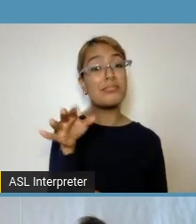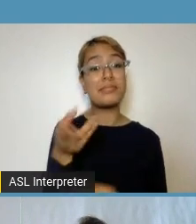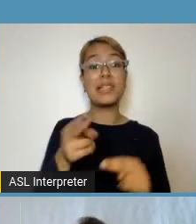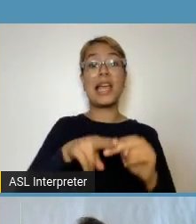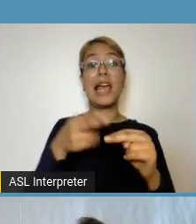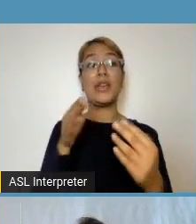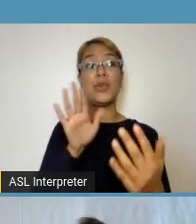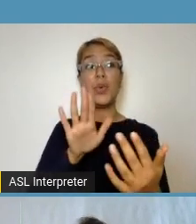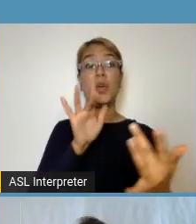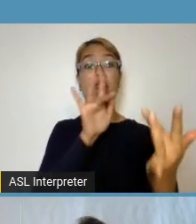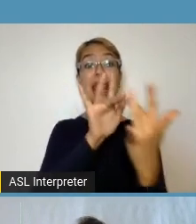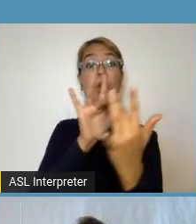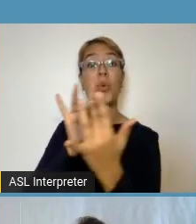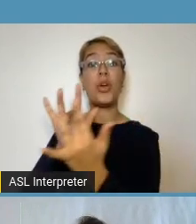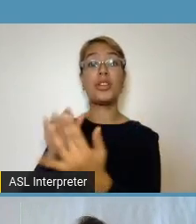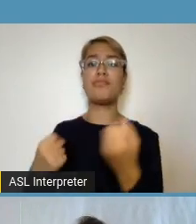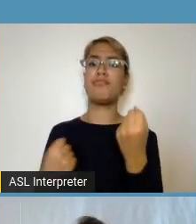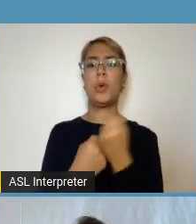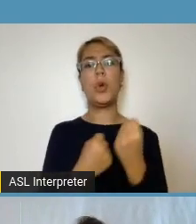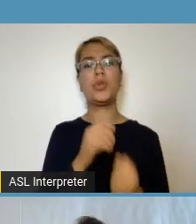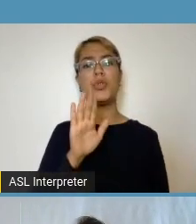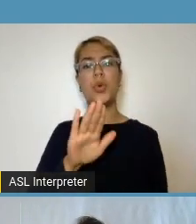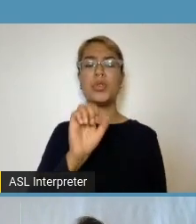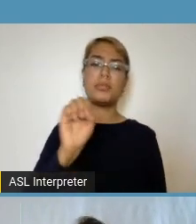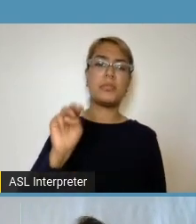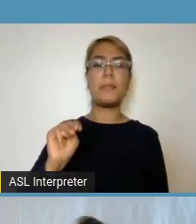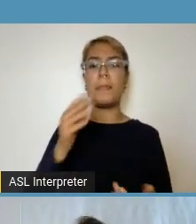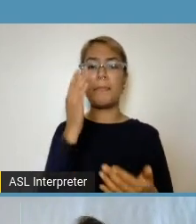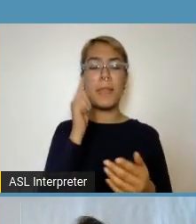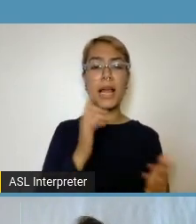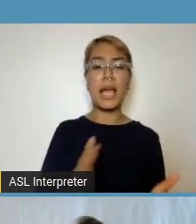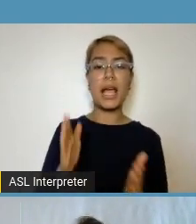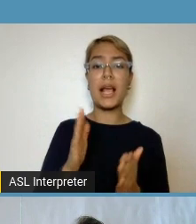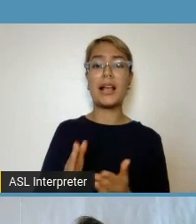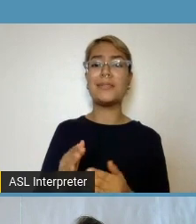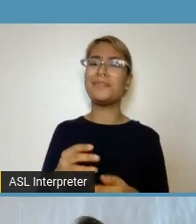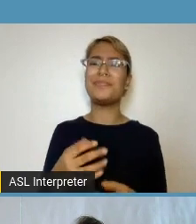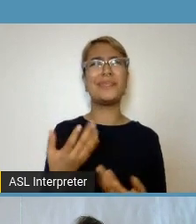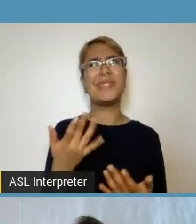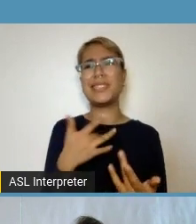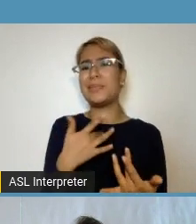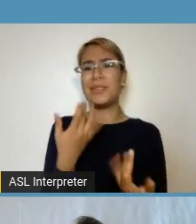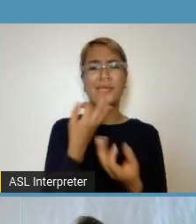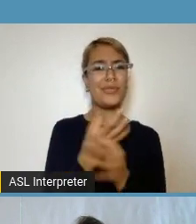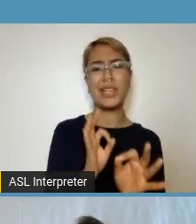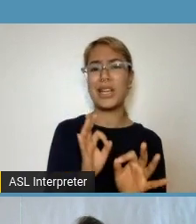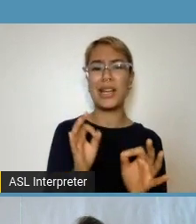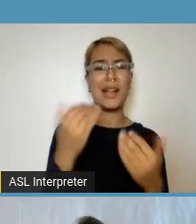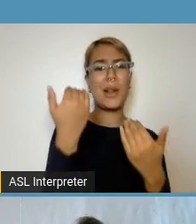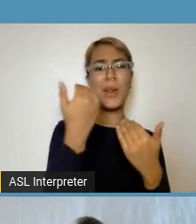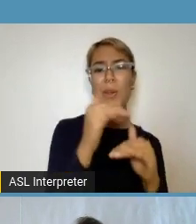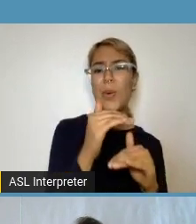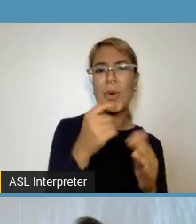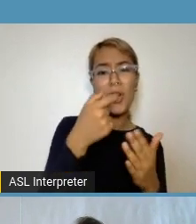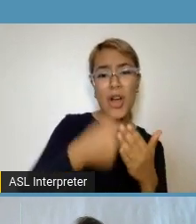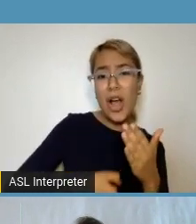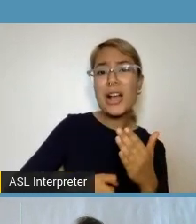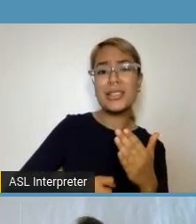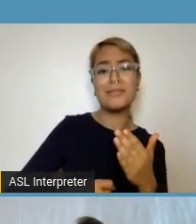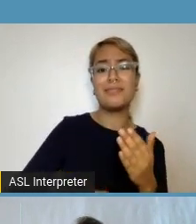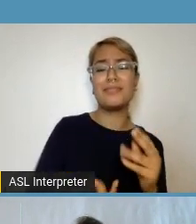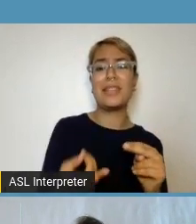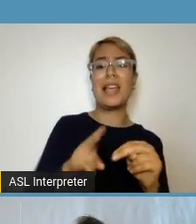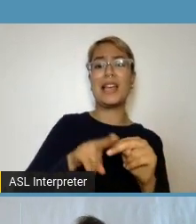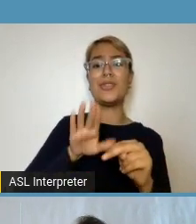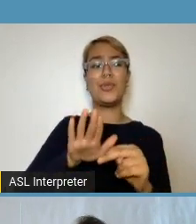to support your social media plan. It is often free or low cost, allows you to increase your reach, and you will learn a